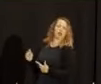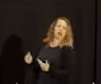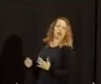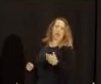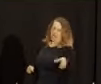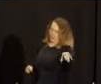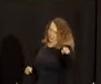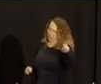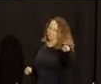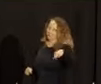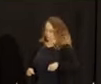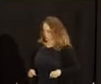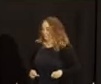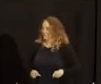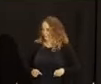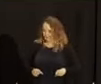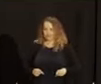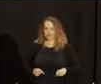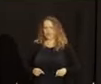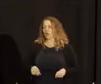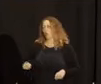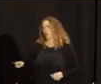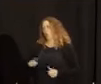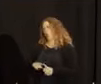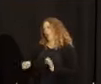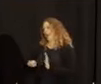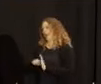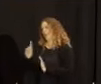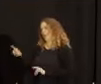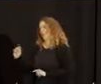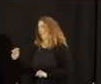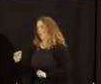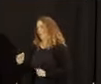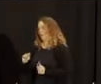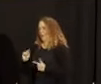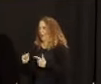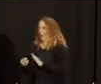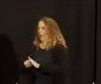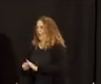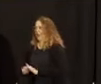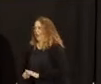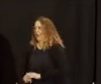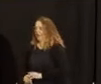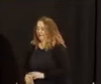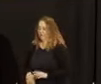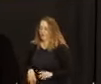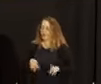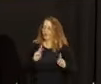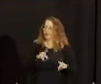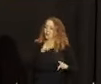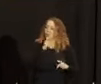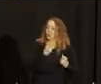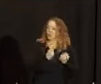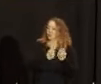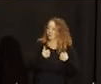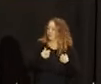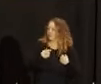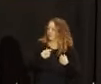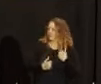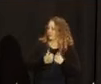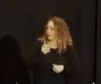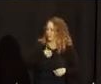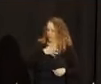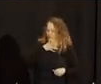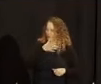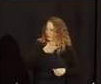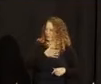how difficult it is for them to like go to the bathroom, the person who believes in me the most is likely my mother. The person who